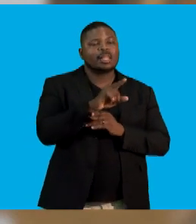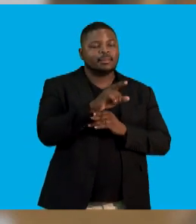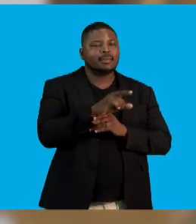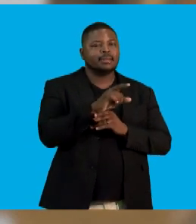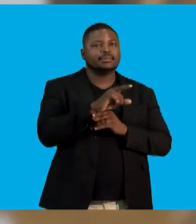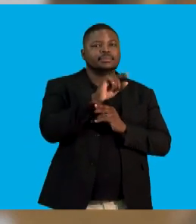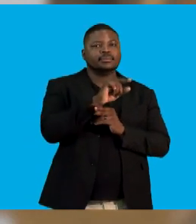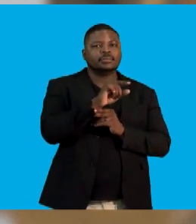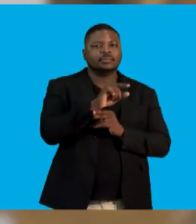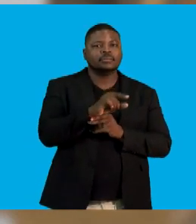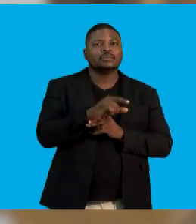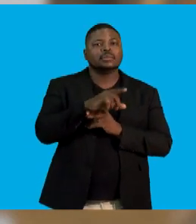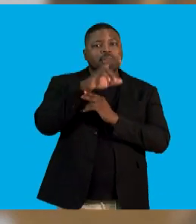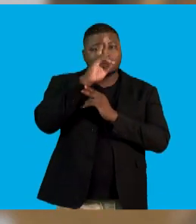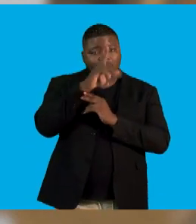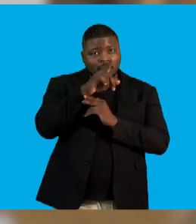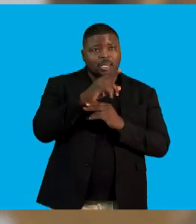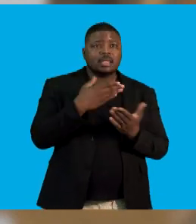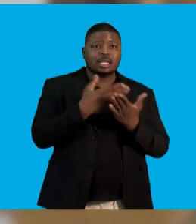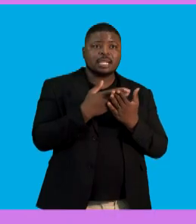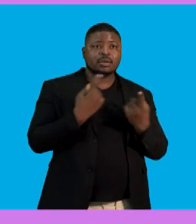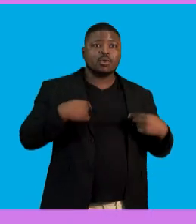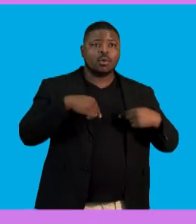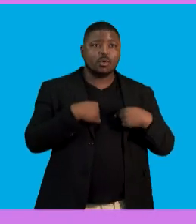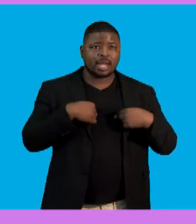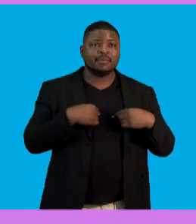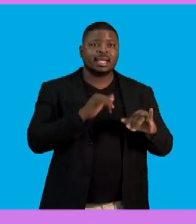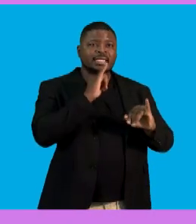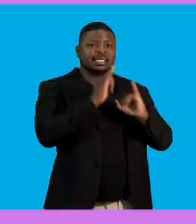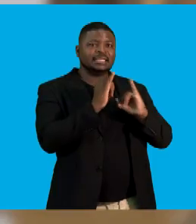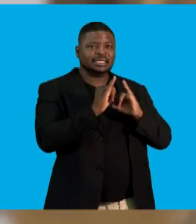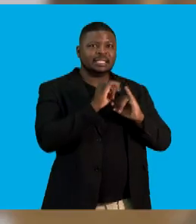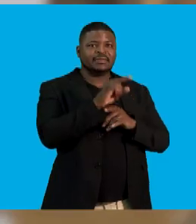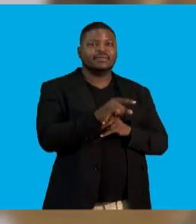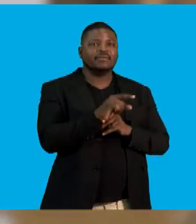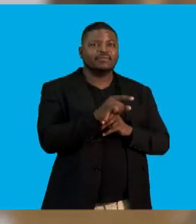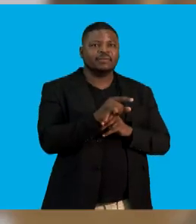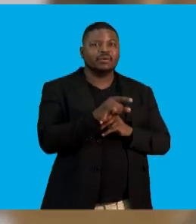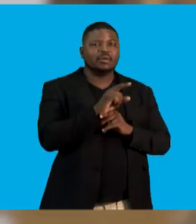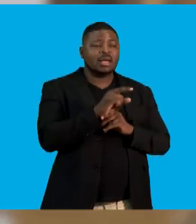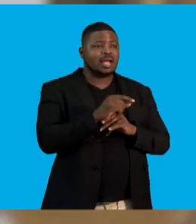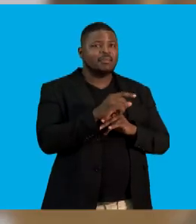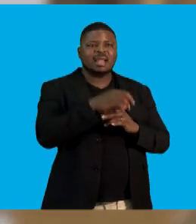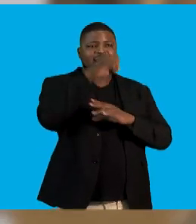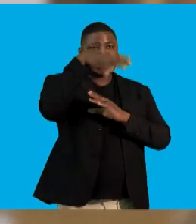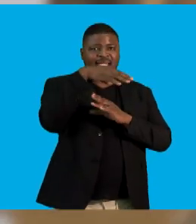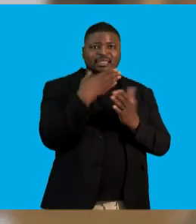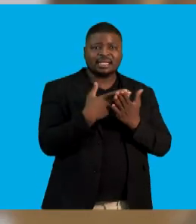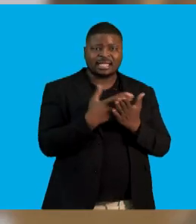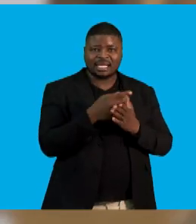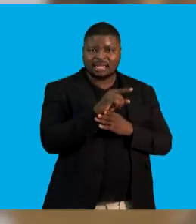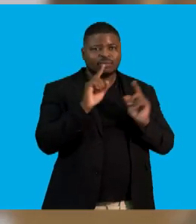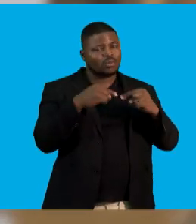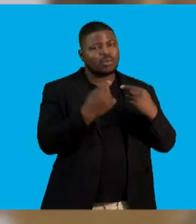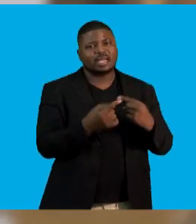methods. So let's take an interview. Can we interview lions? Can we sit a lion down and interview it? I don't think so. So